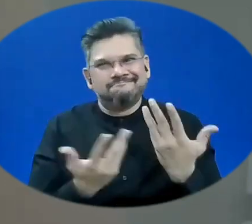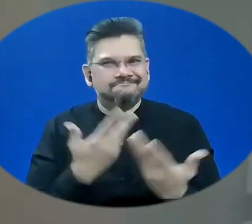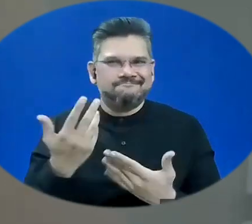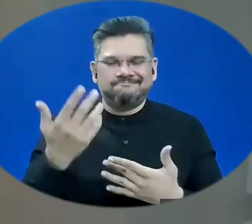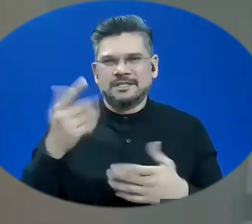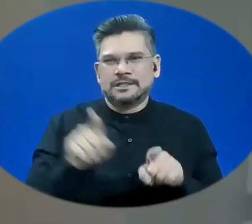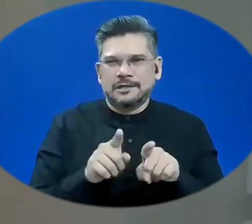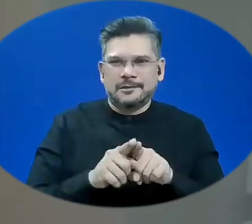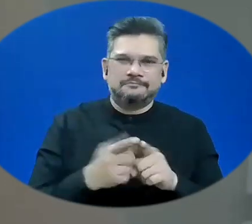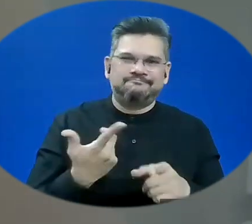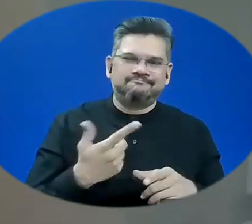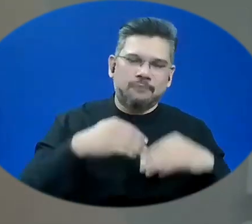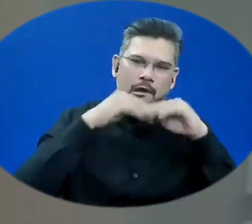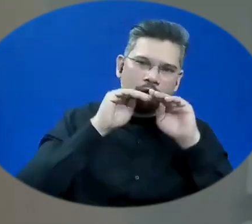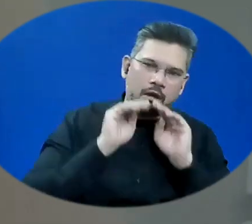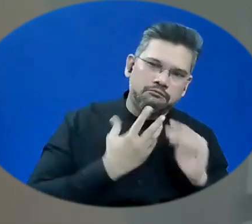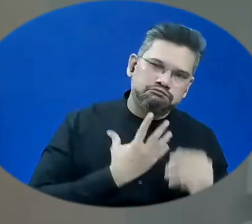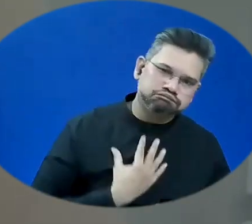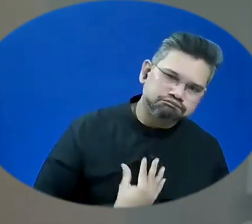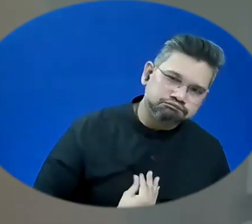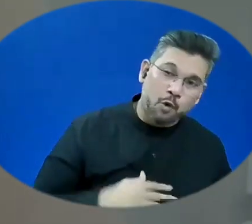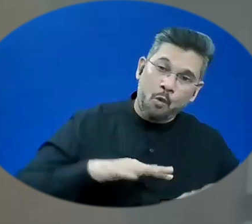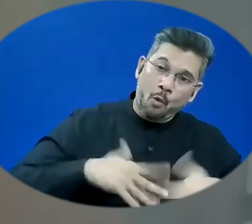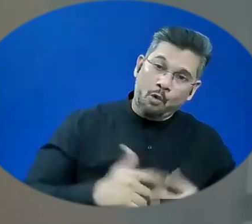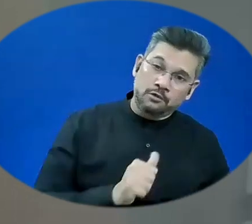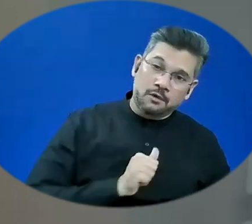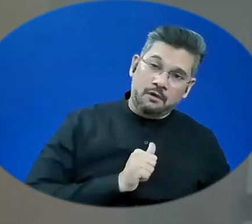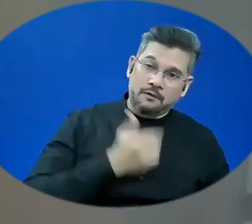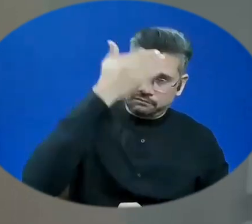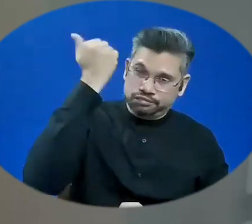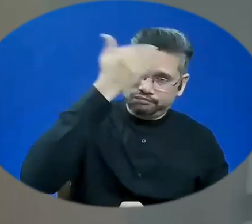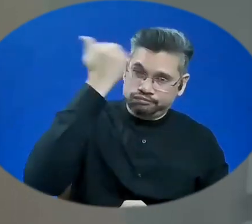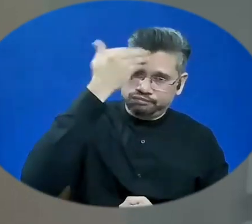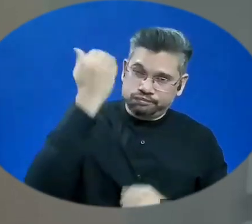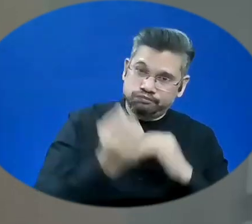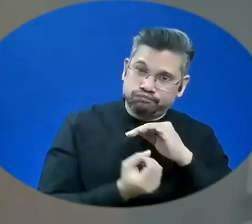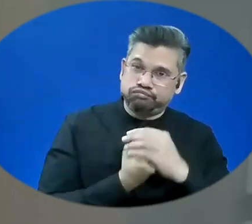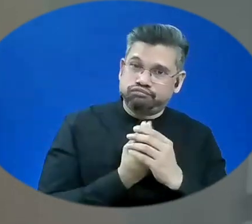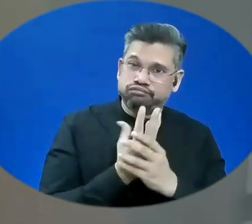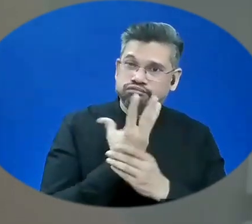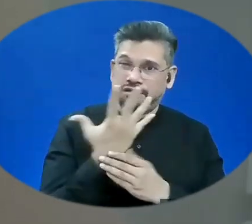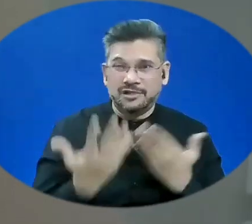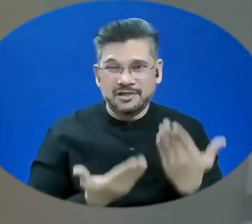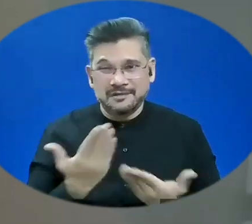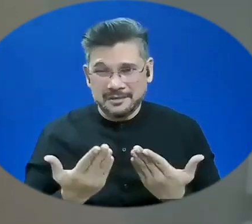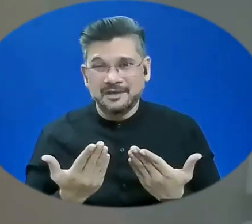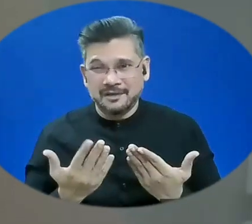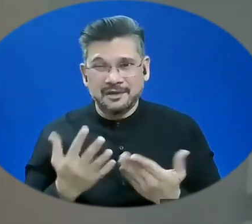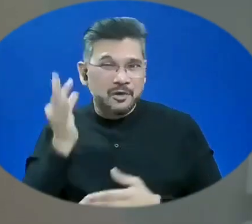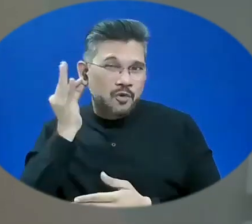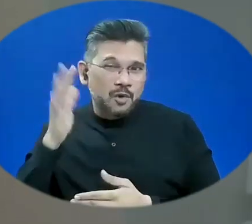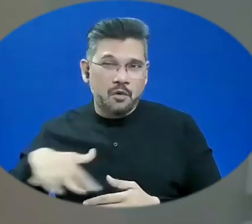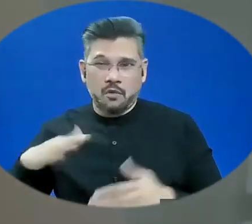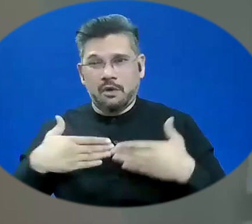dementia itself. So caregiving, especially in women, has a profound impact on their health, and this is something we should take